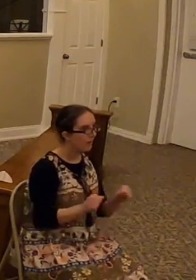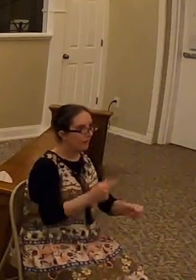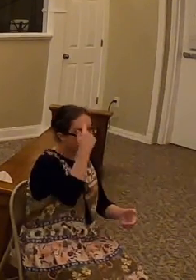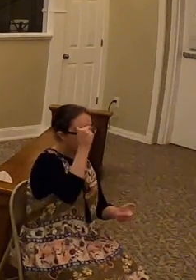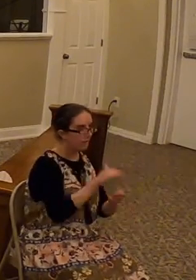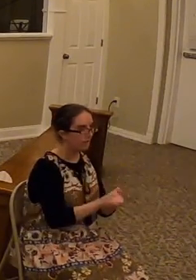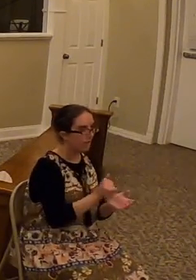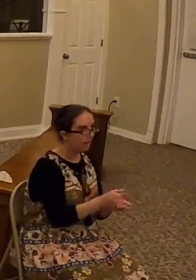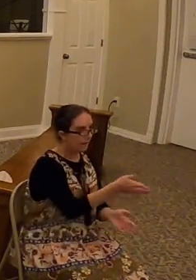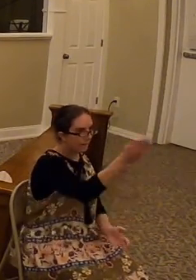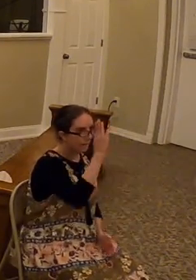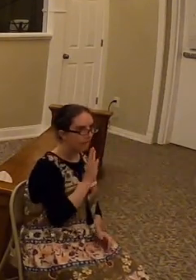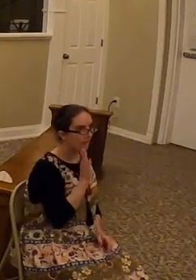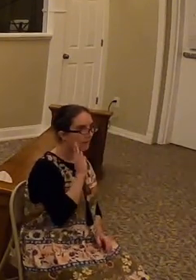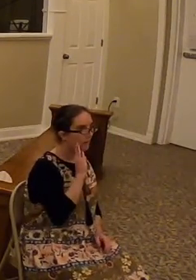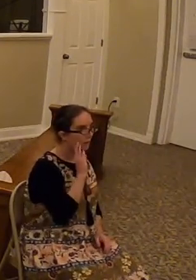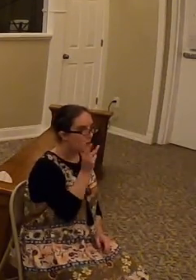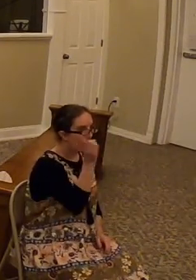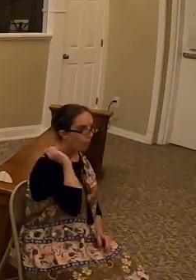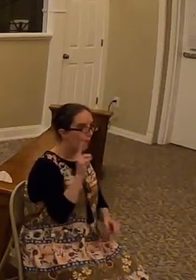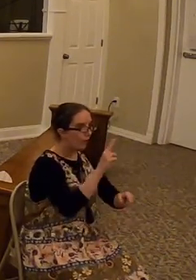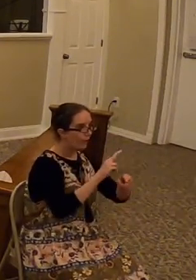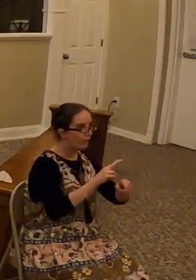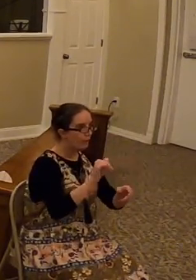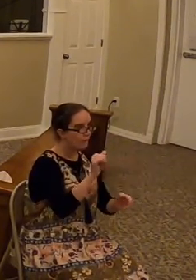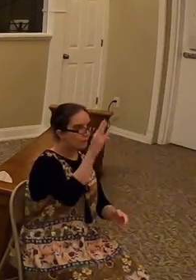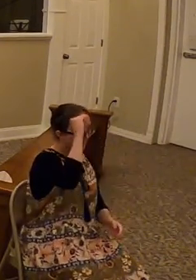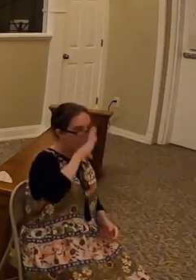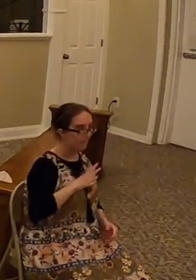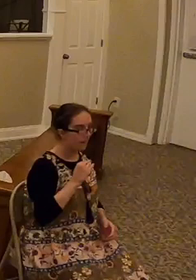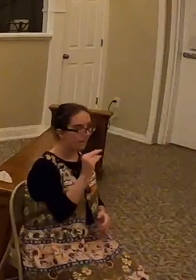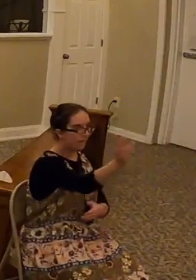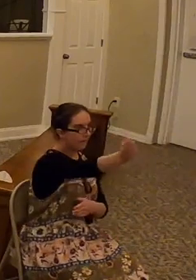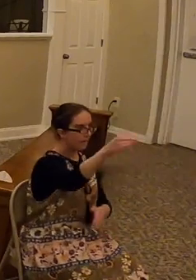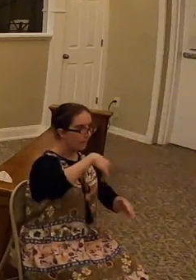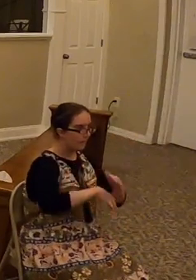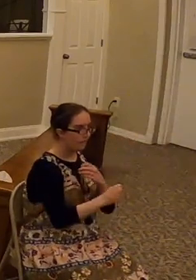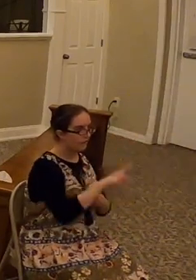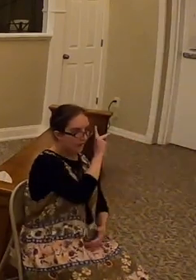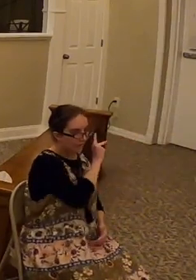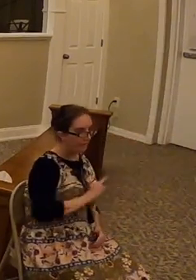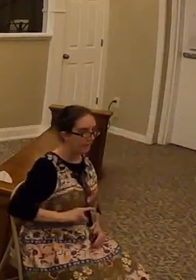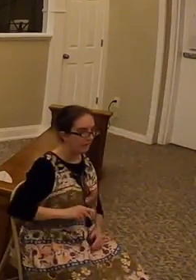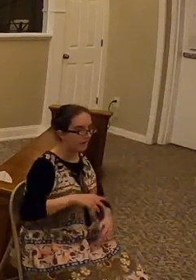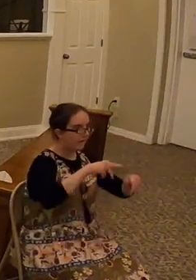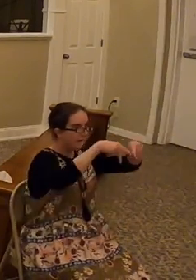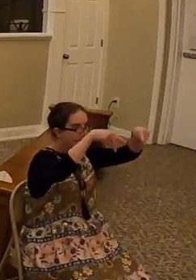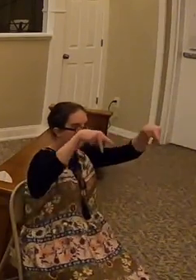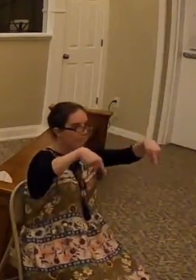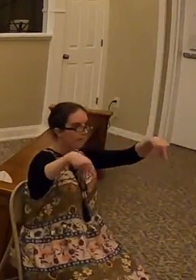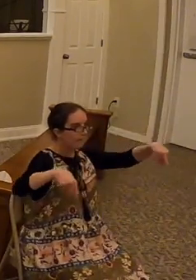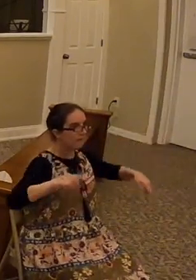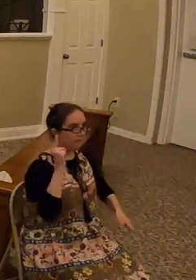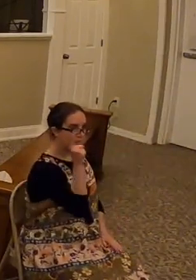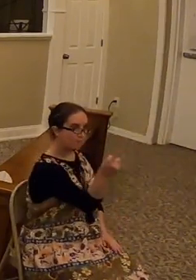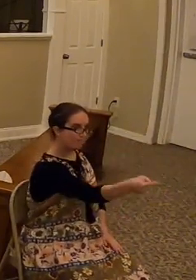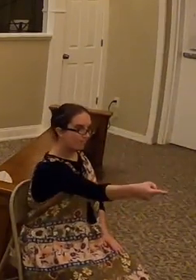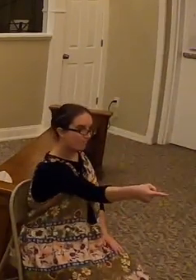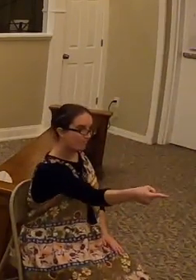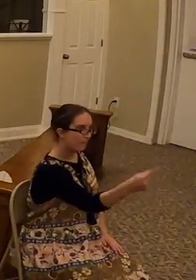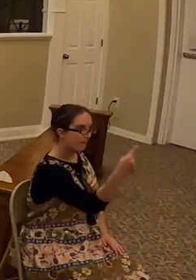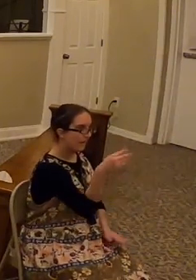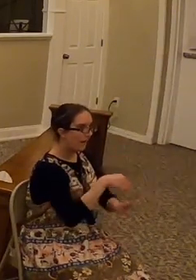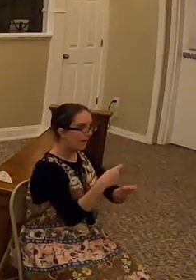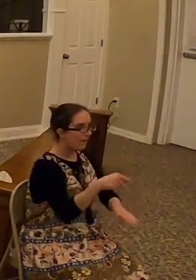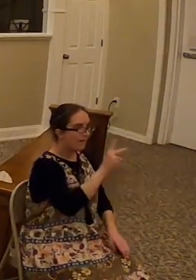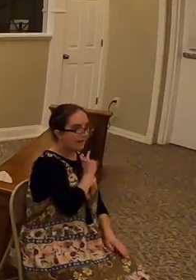Can you believe that God would actually use a man and that man would walk into the king's palace, point his bony finger at